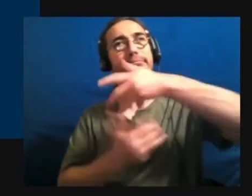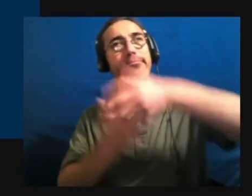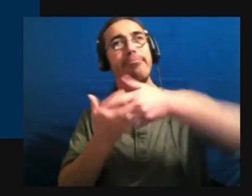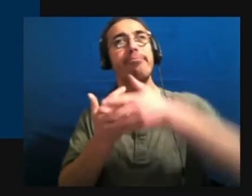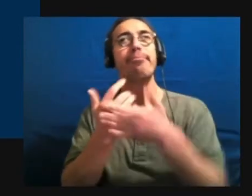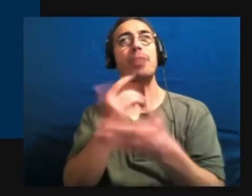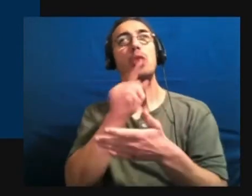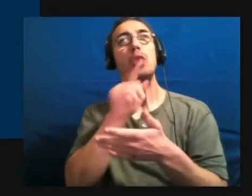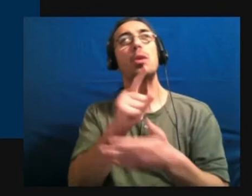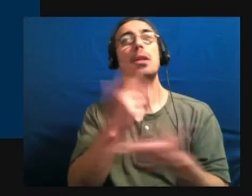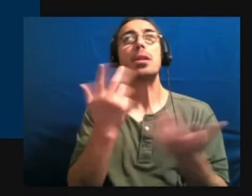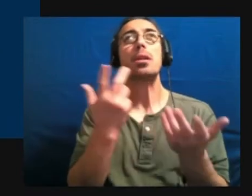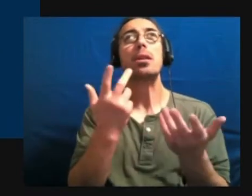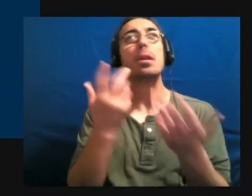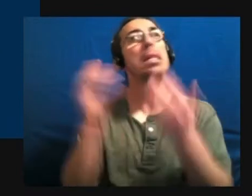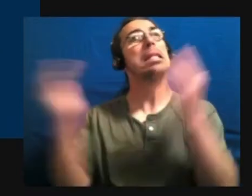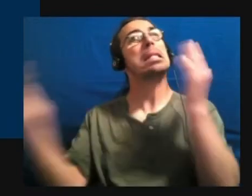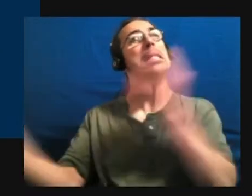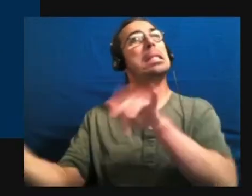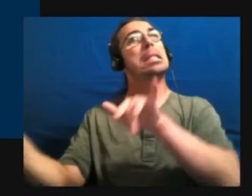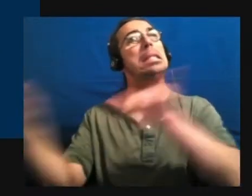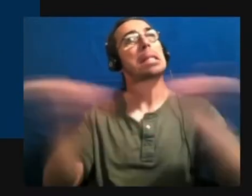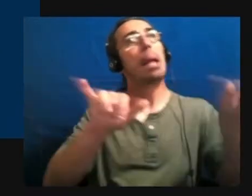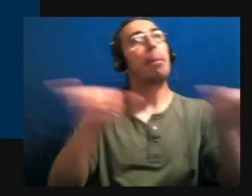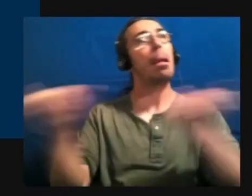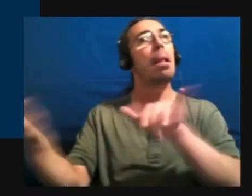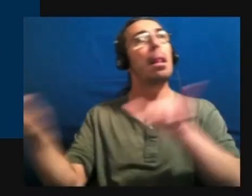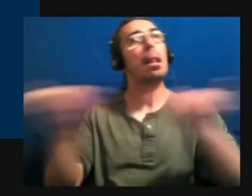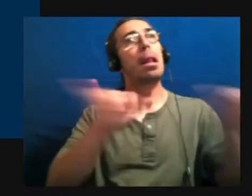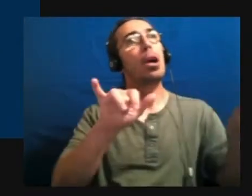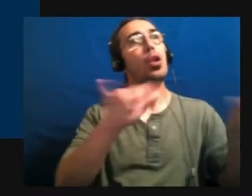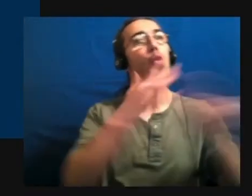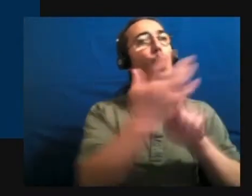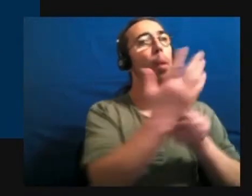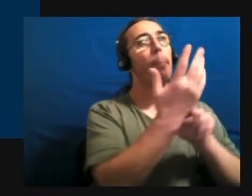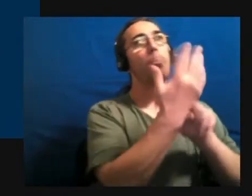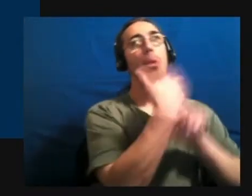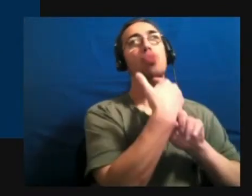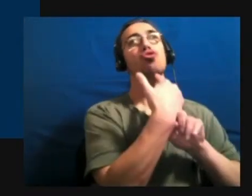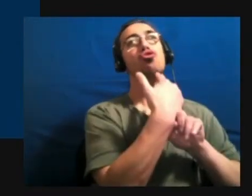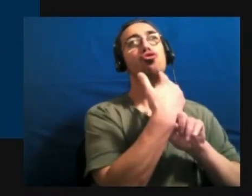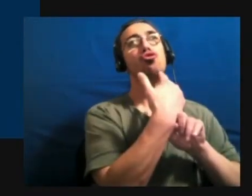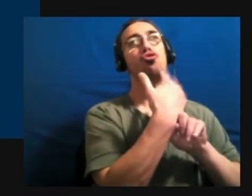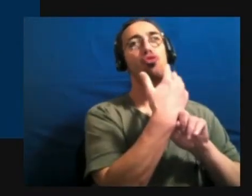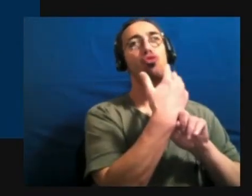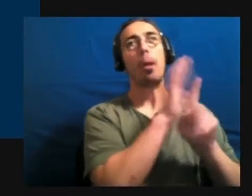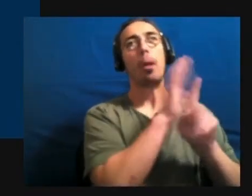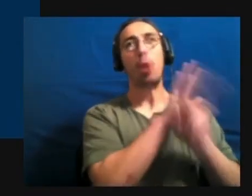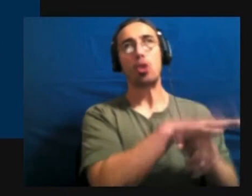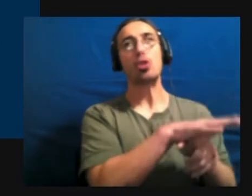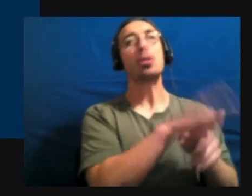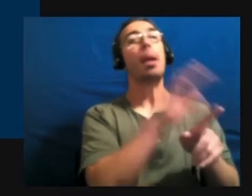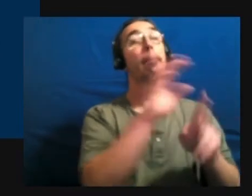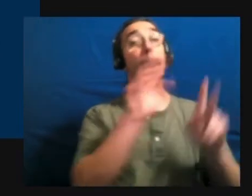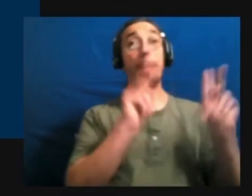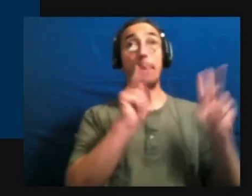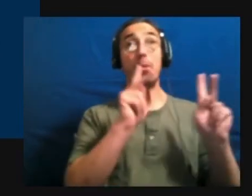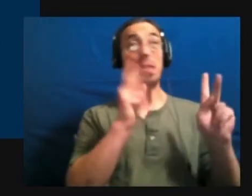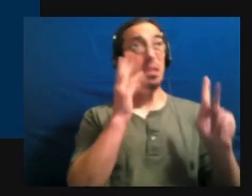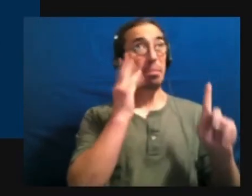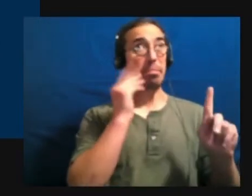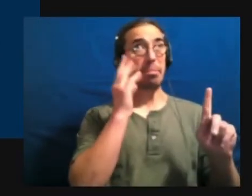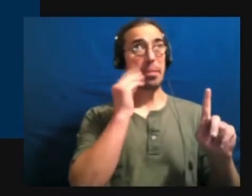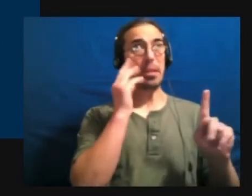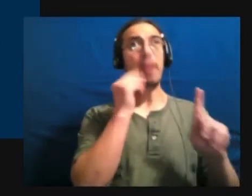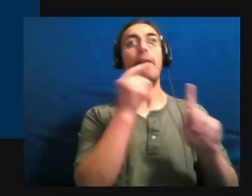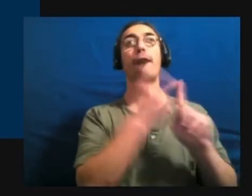so similar to the oppression that people experience from HOAs.